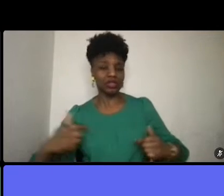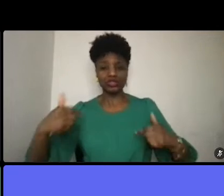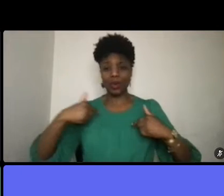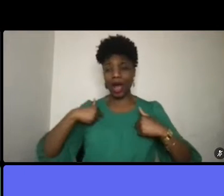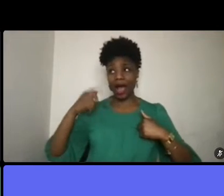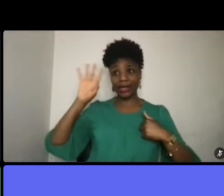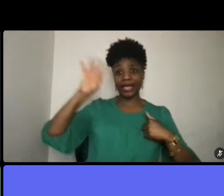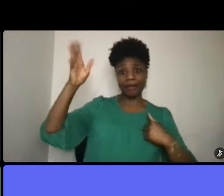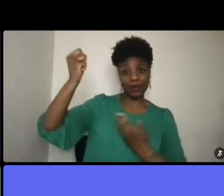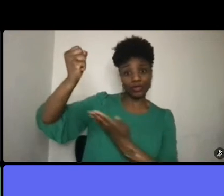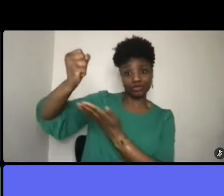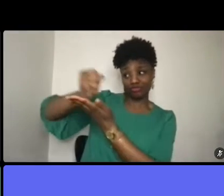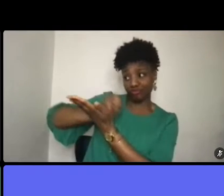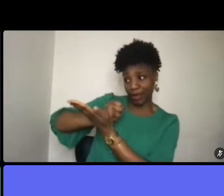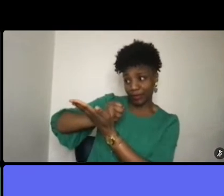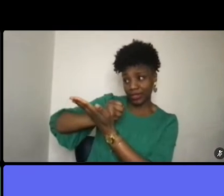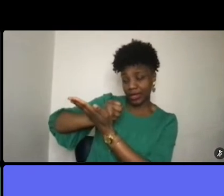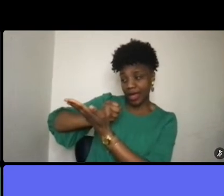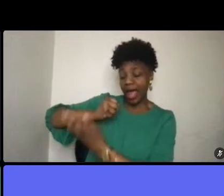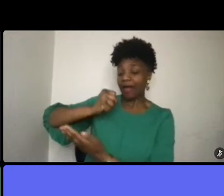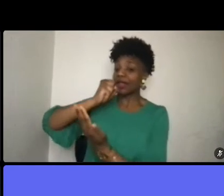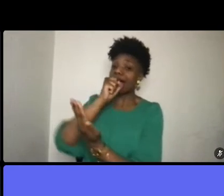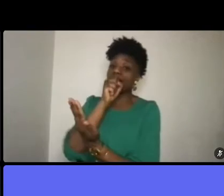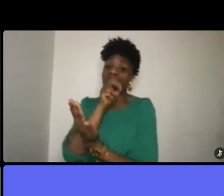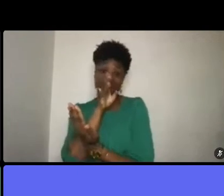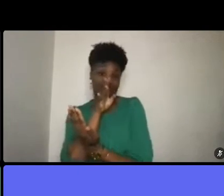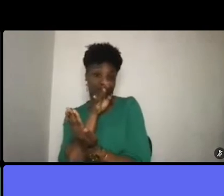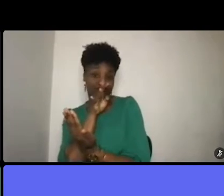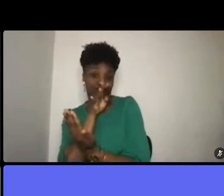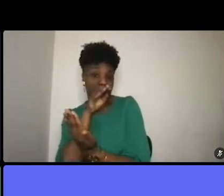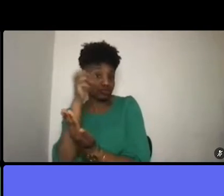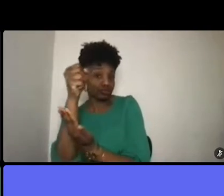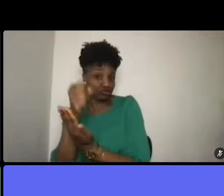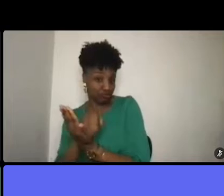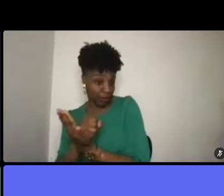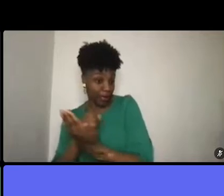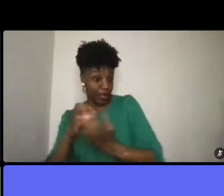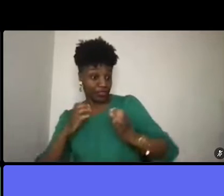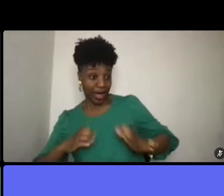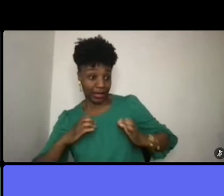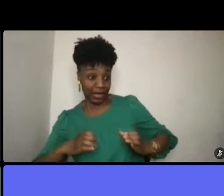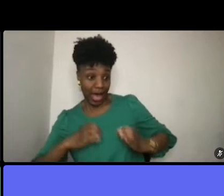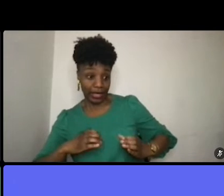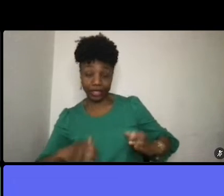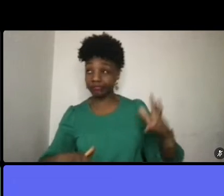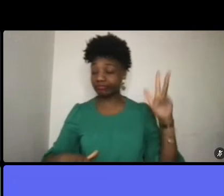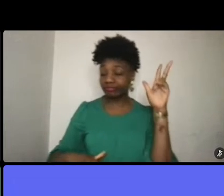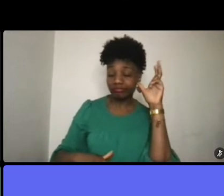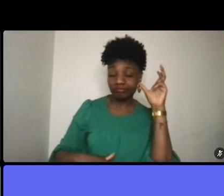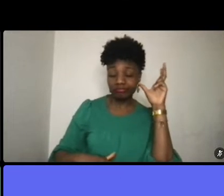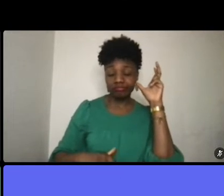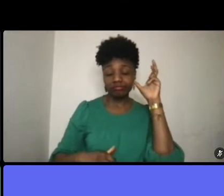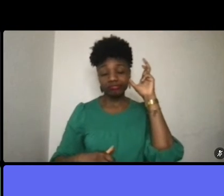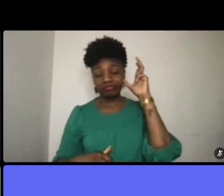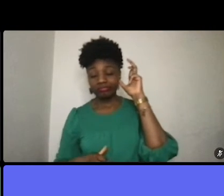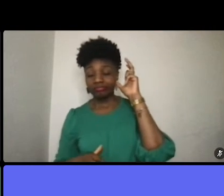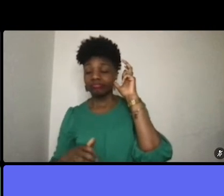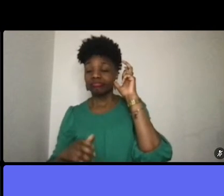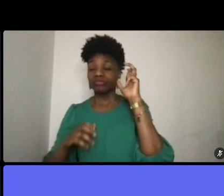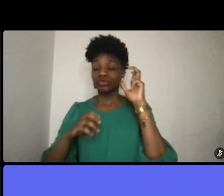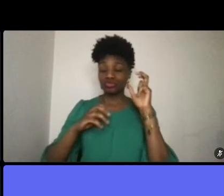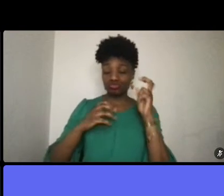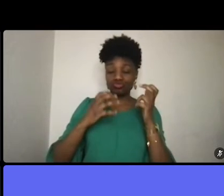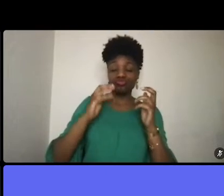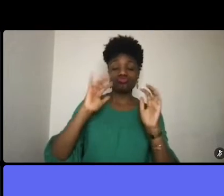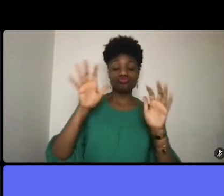then reading it out loud to get the client to a level of relaxation, comfortability in order to access the